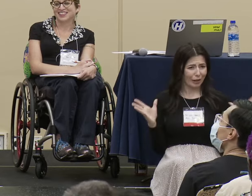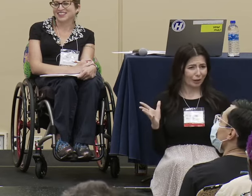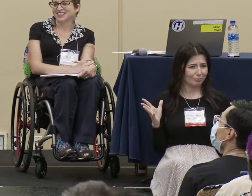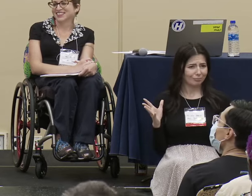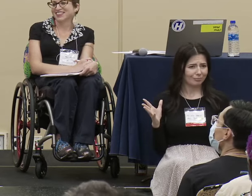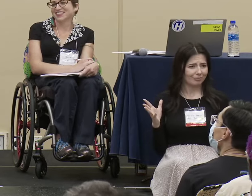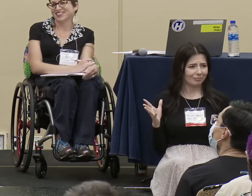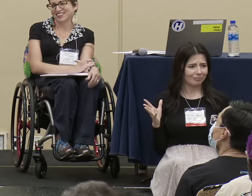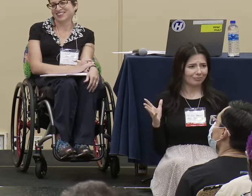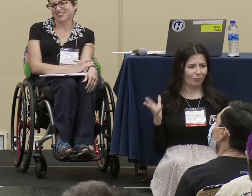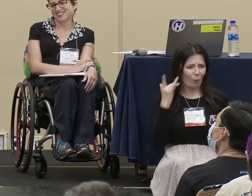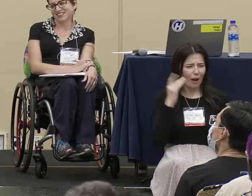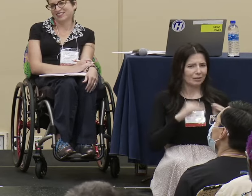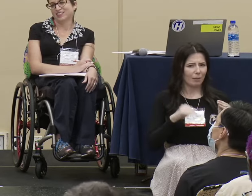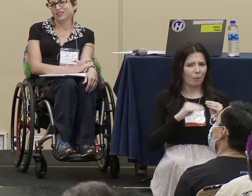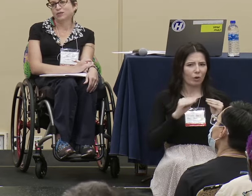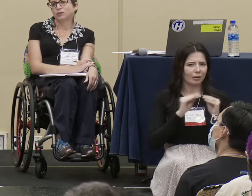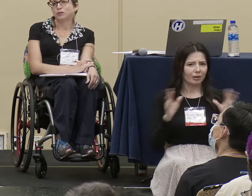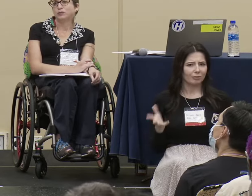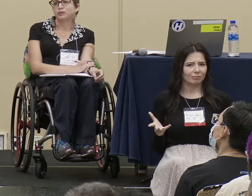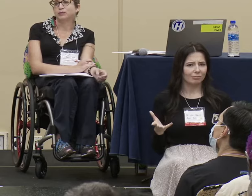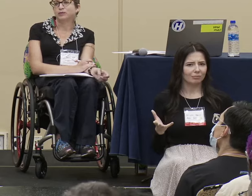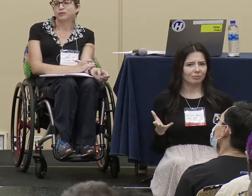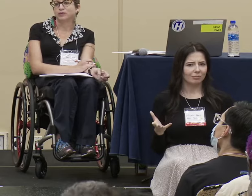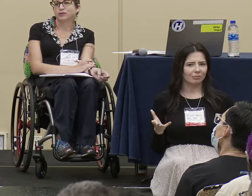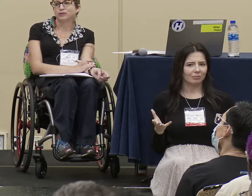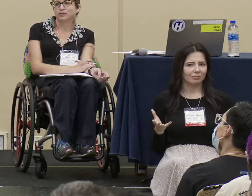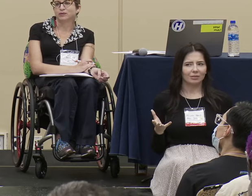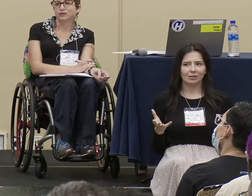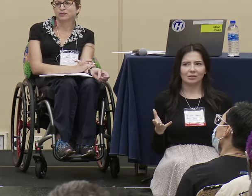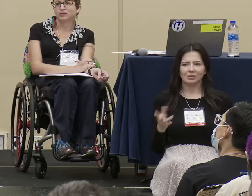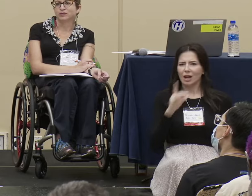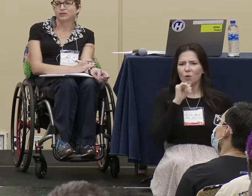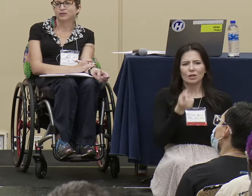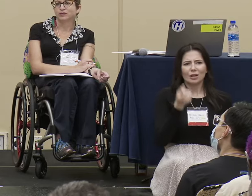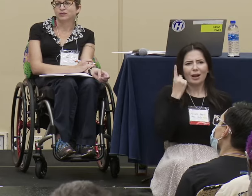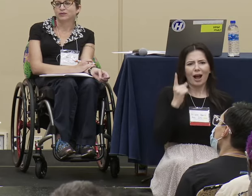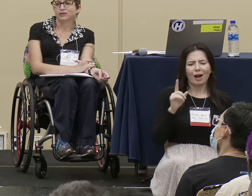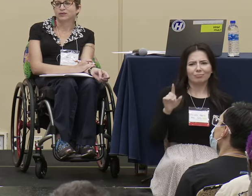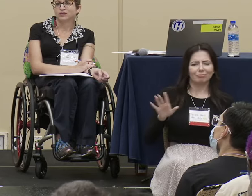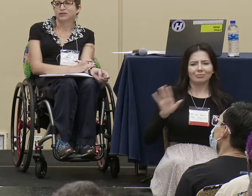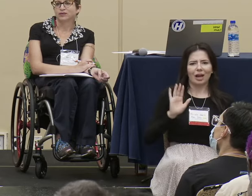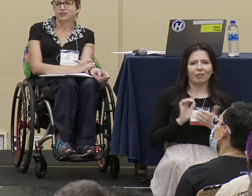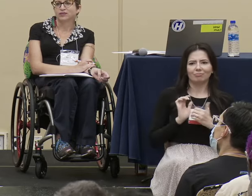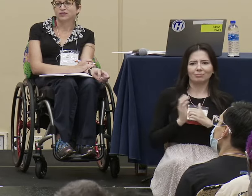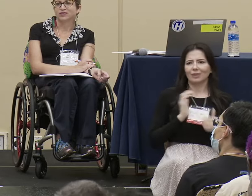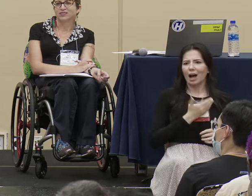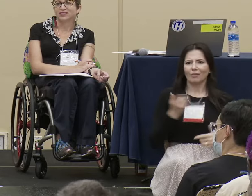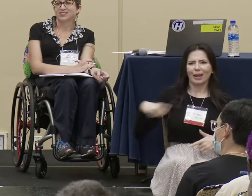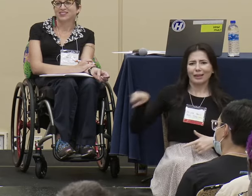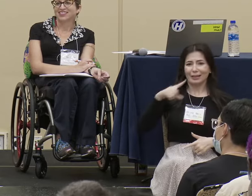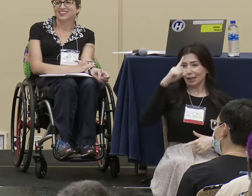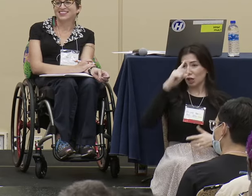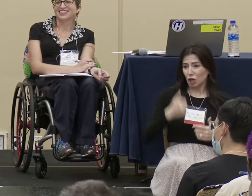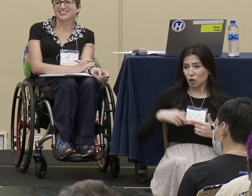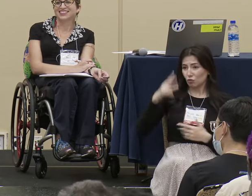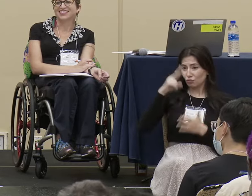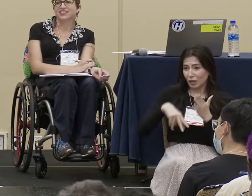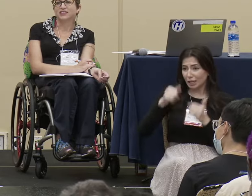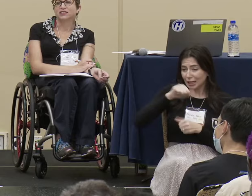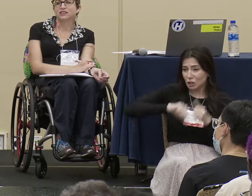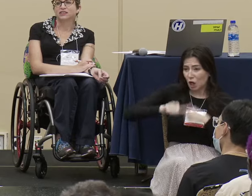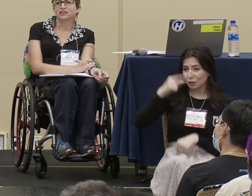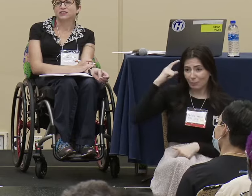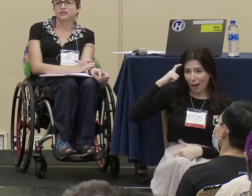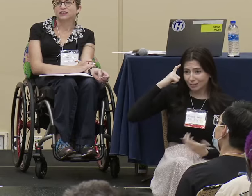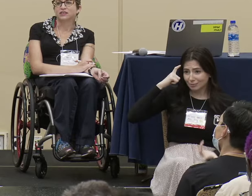the most essential thing there is I don't understand how neurotypicals think they can read each other's minds, right? That's really what they say, and